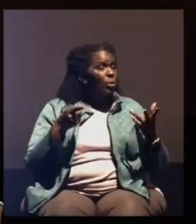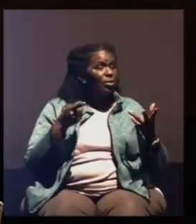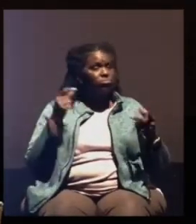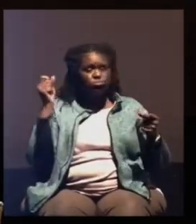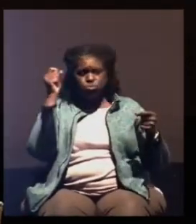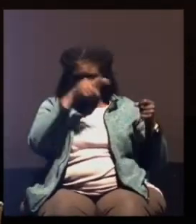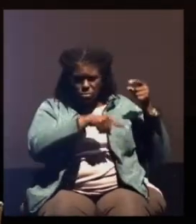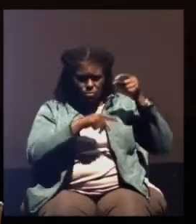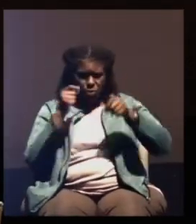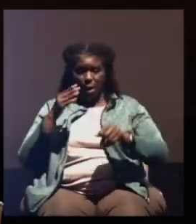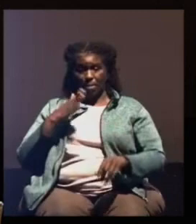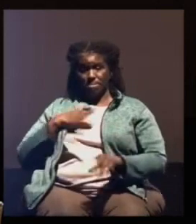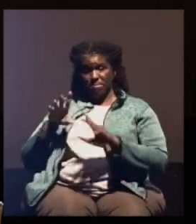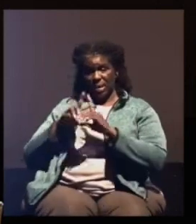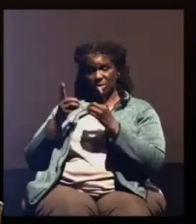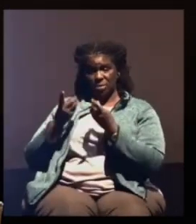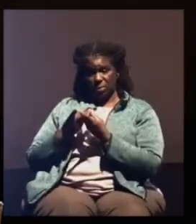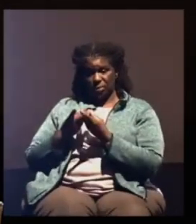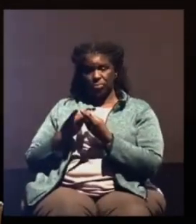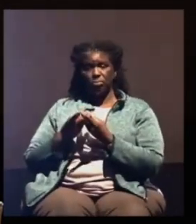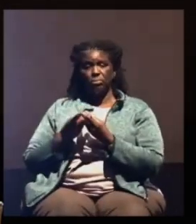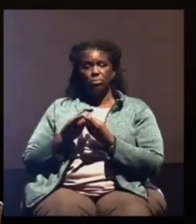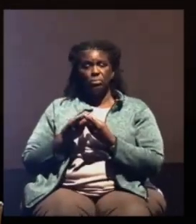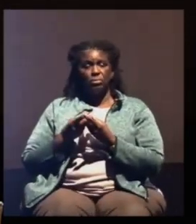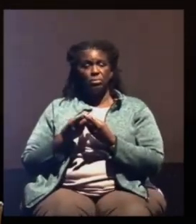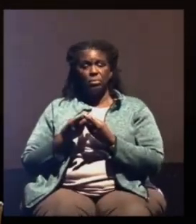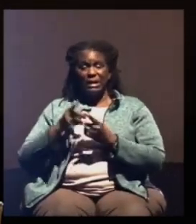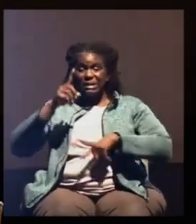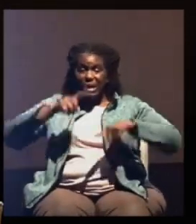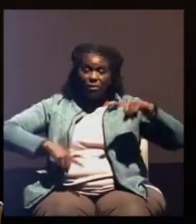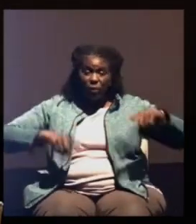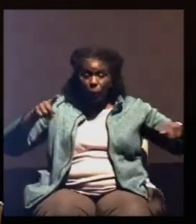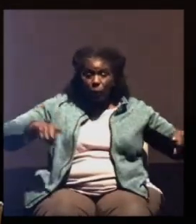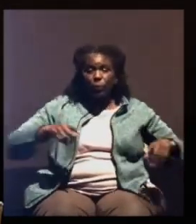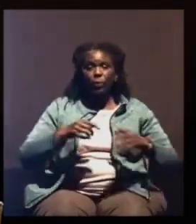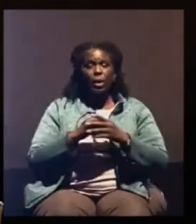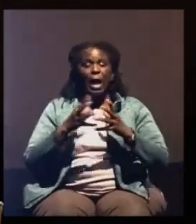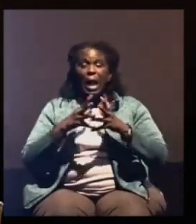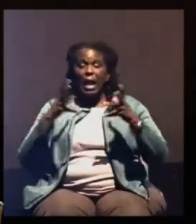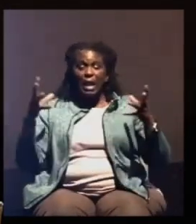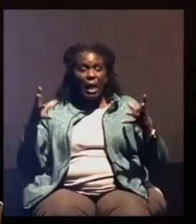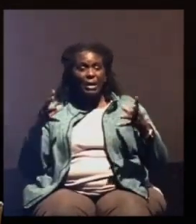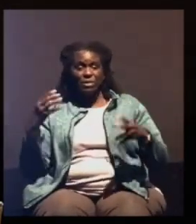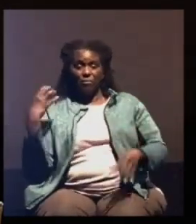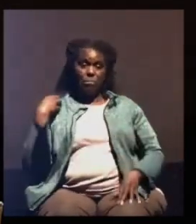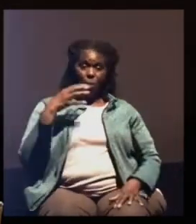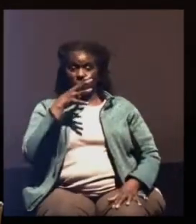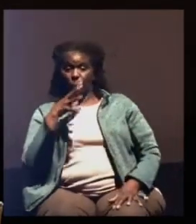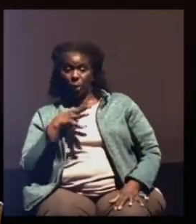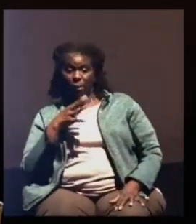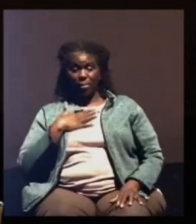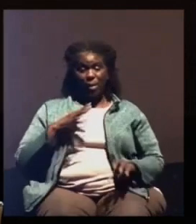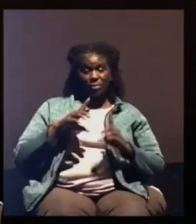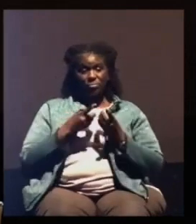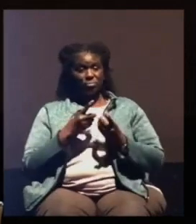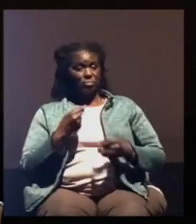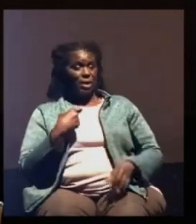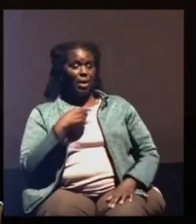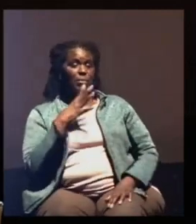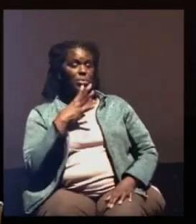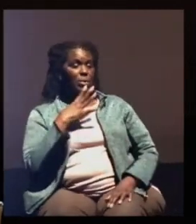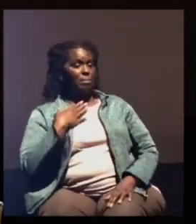Like in my department, it's pretty diverse and lots of boss women. So I was talking to